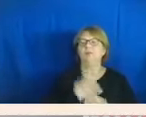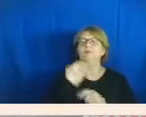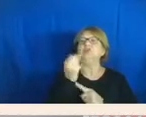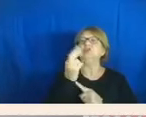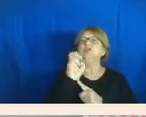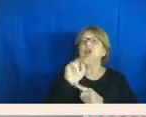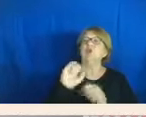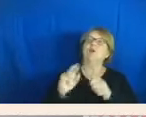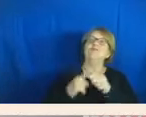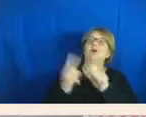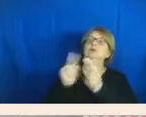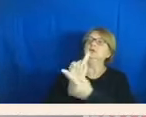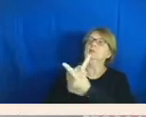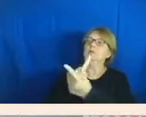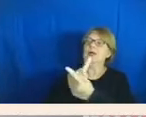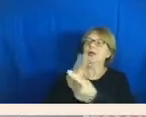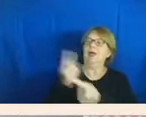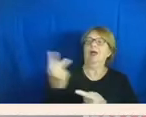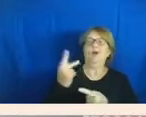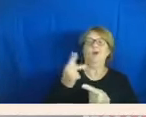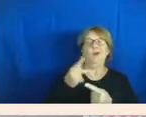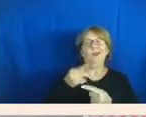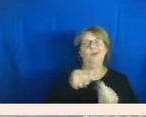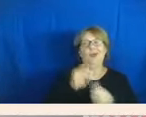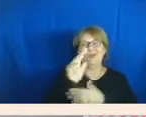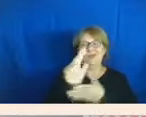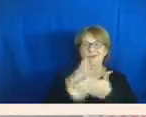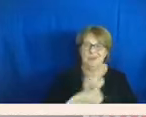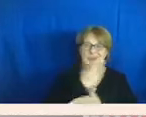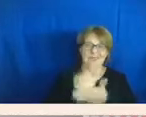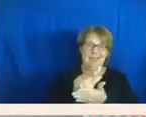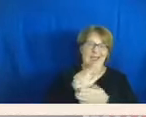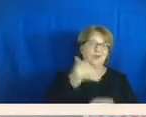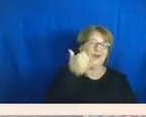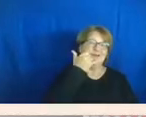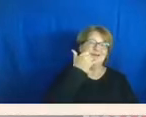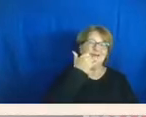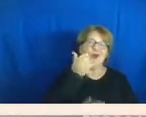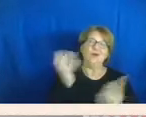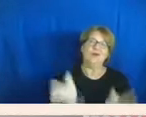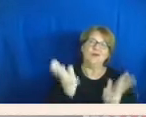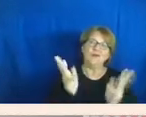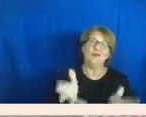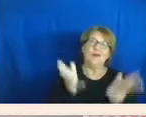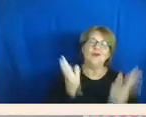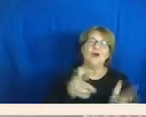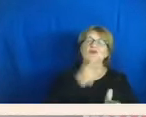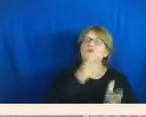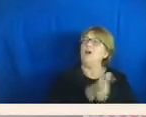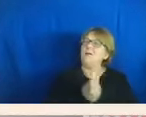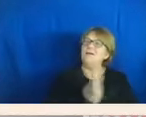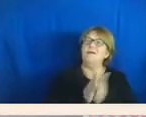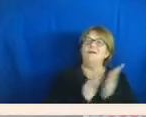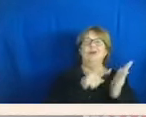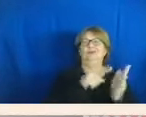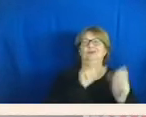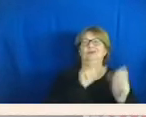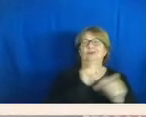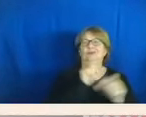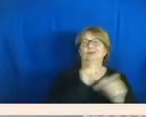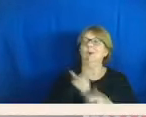spent 3 hours on the phone talking. She's so passionate about what she does. And when we first met Nancy at a conference, we sat